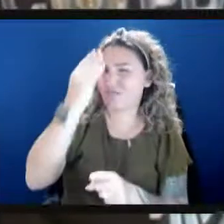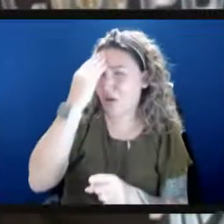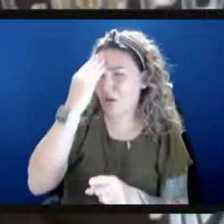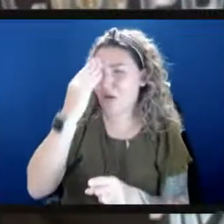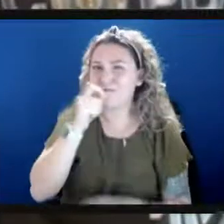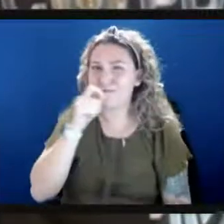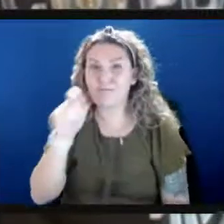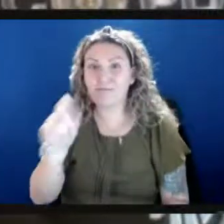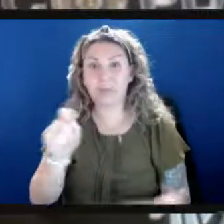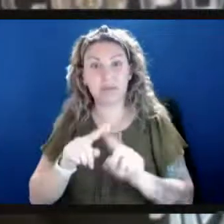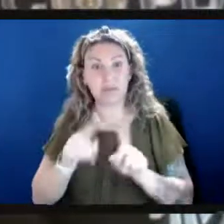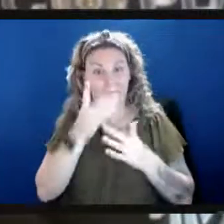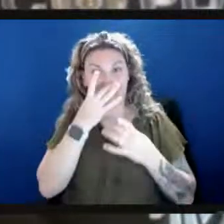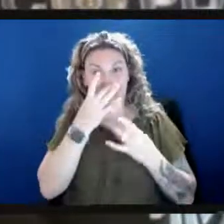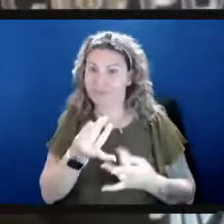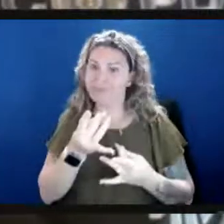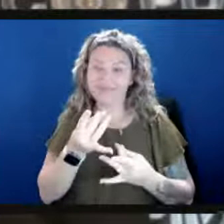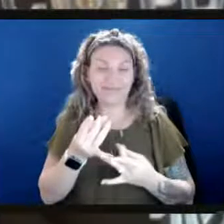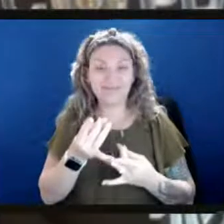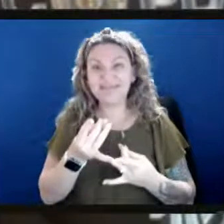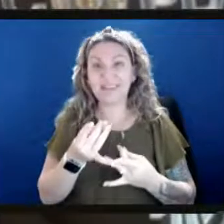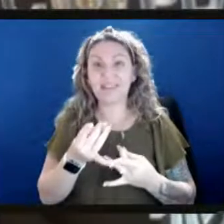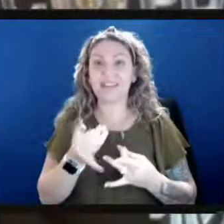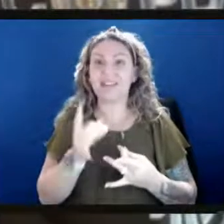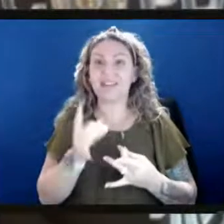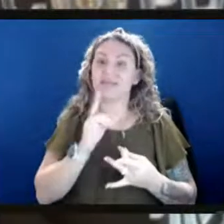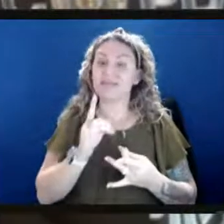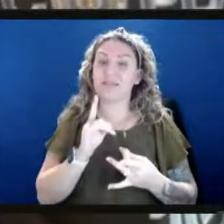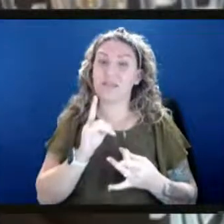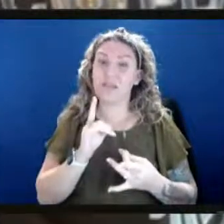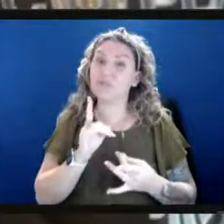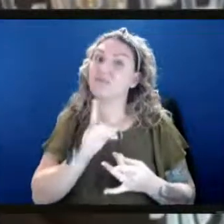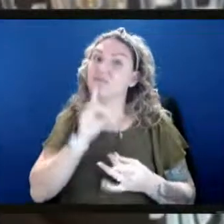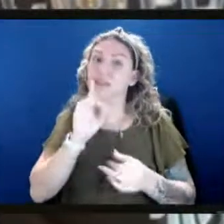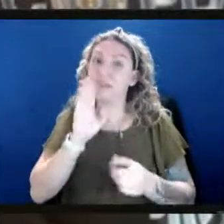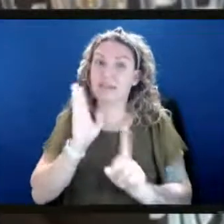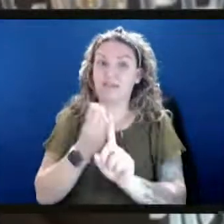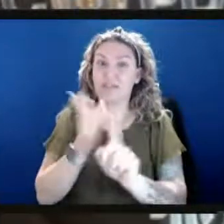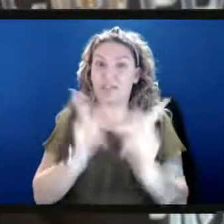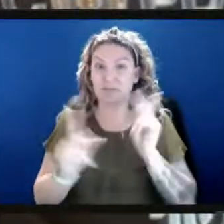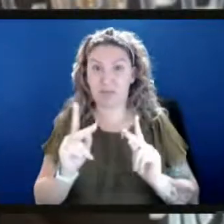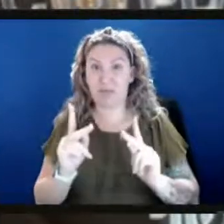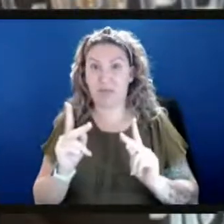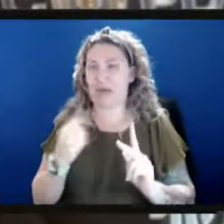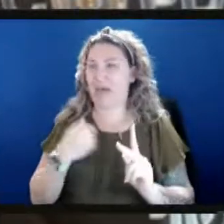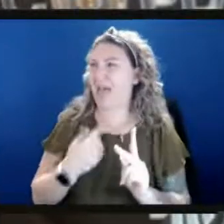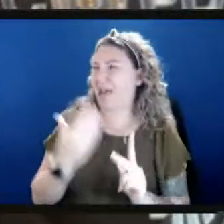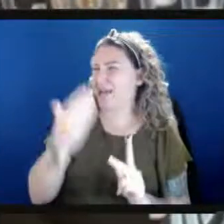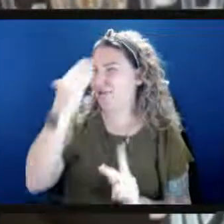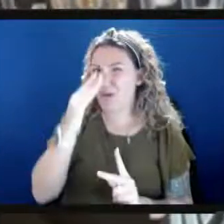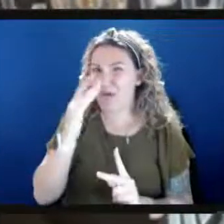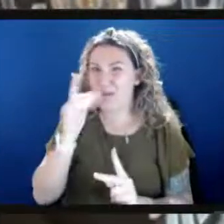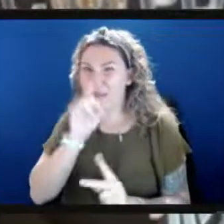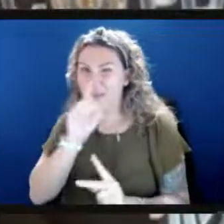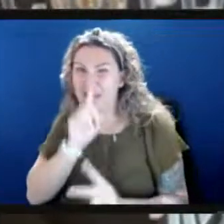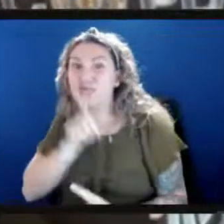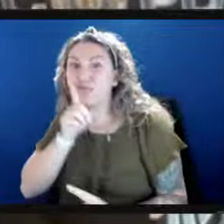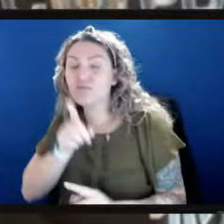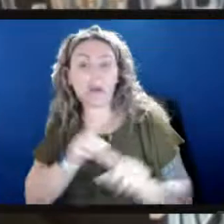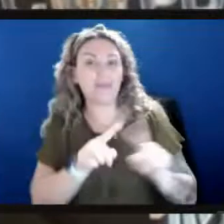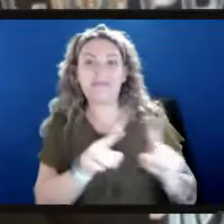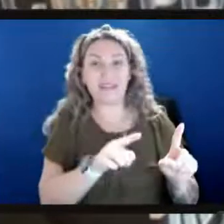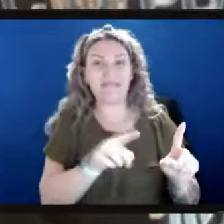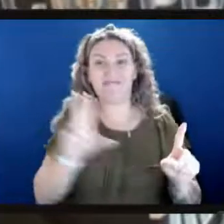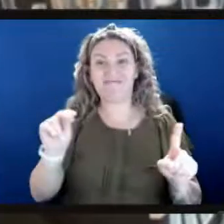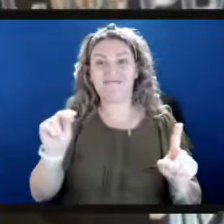kind of interesting. So there were some very convinced people that thought the fake one was real and the real one was fake. And that just goes to show you how